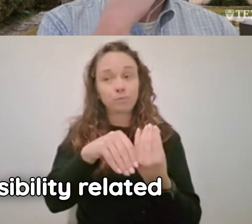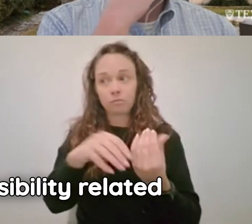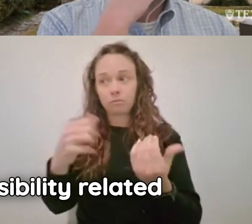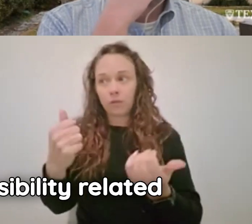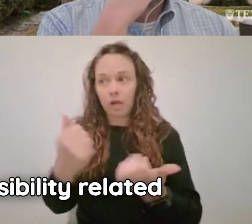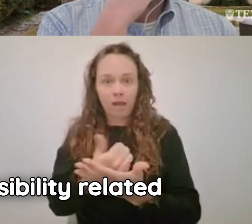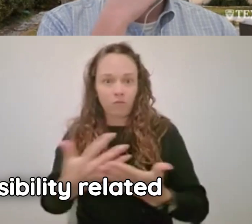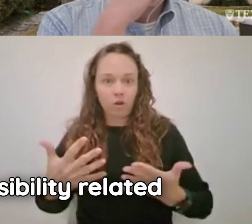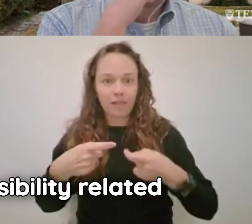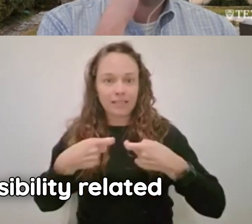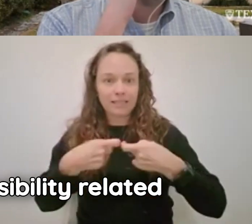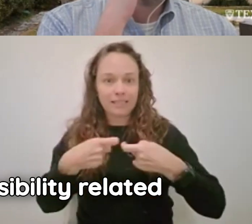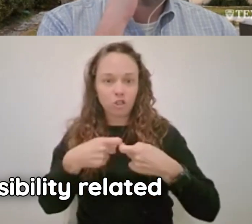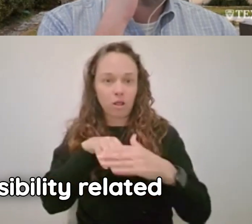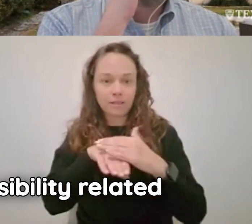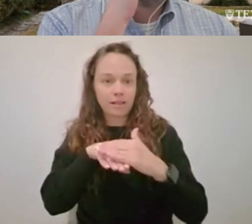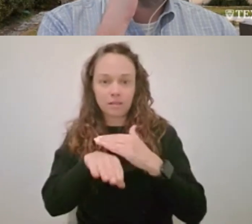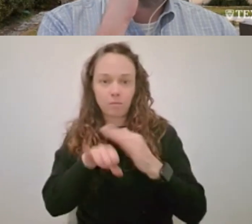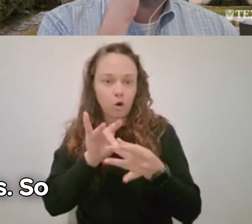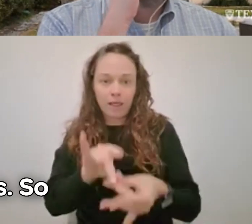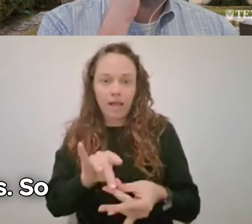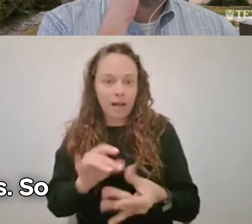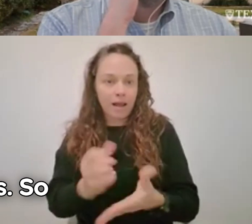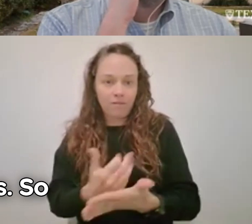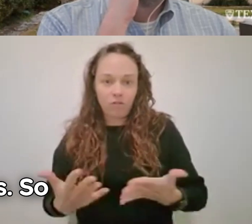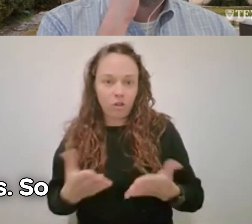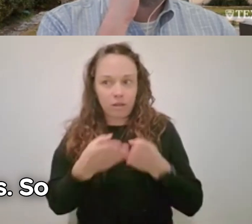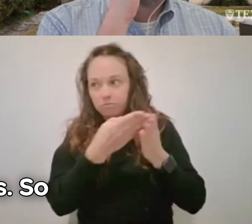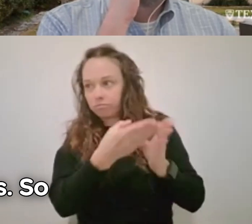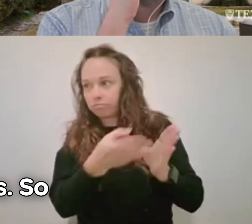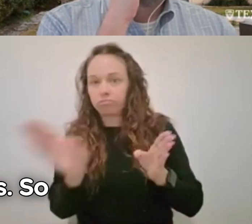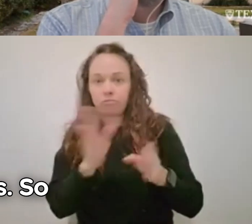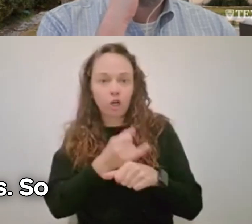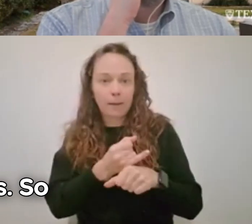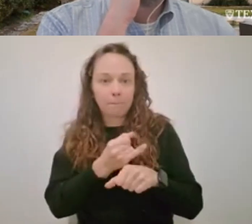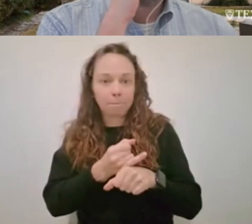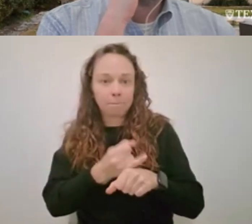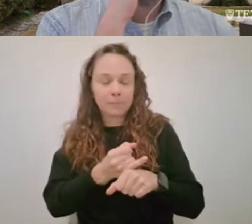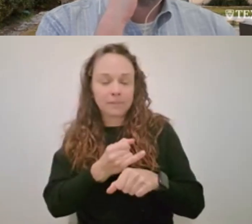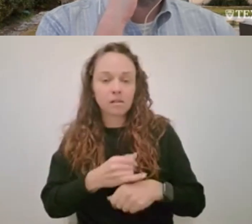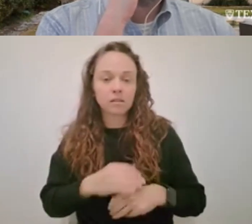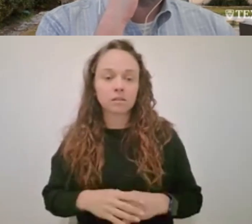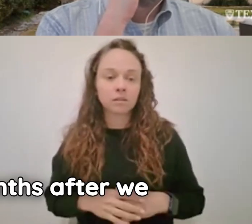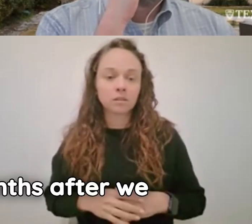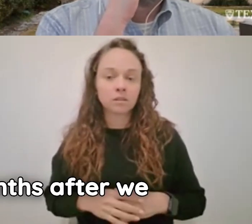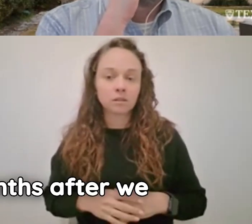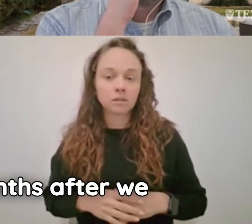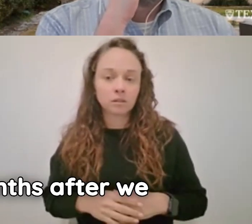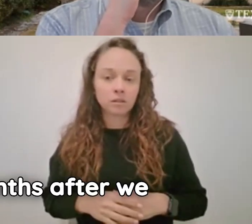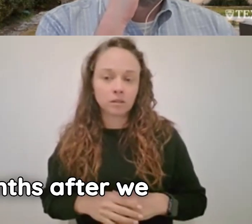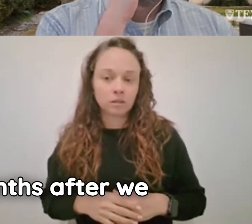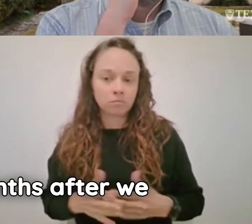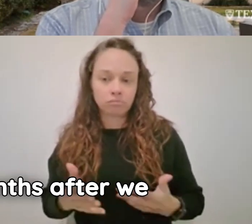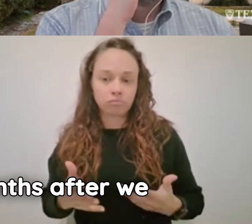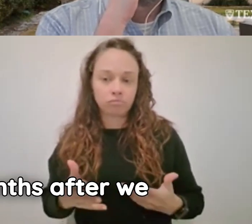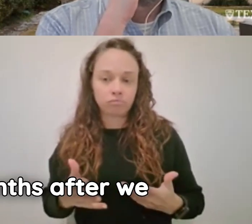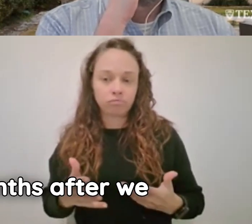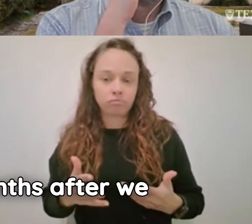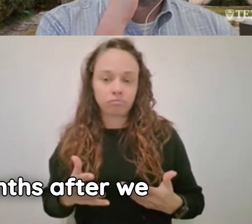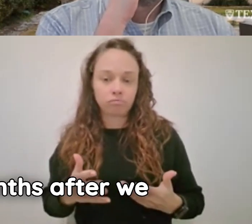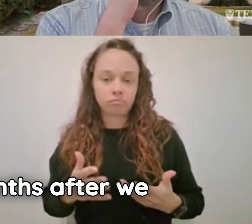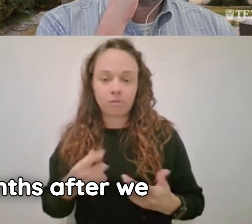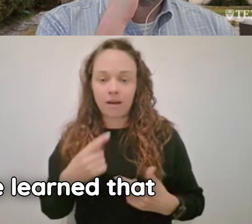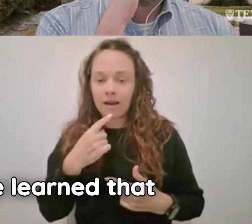everything digital accessibility related across campus. So I want to say